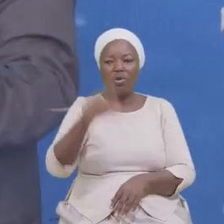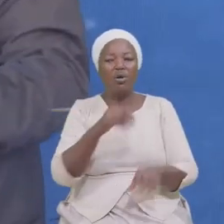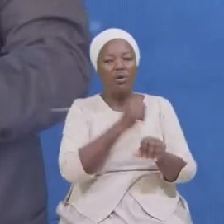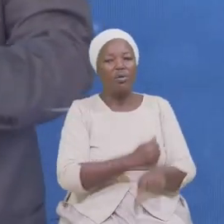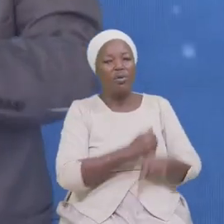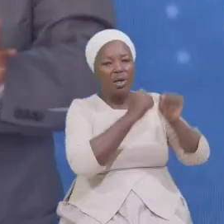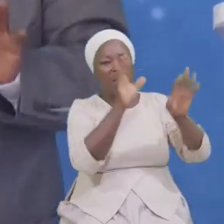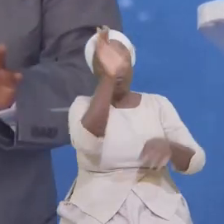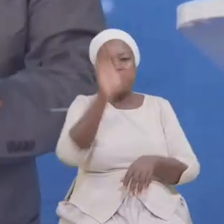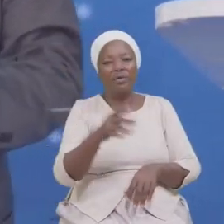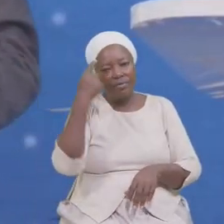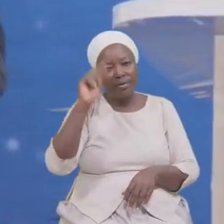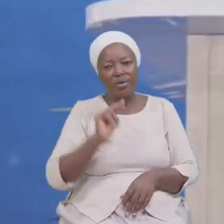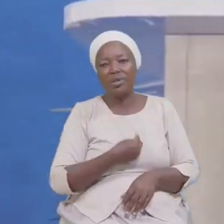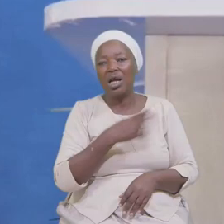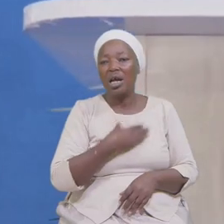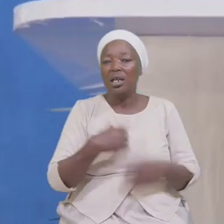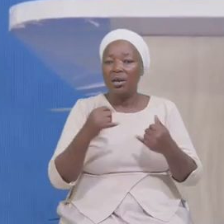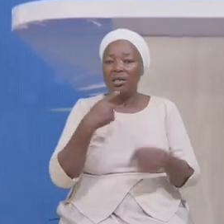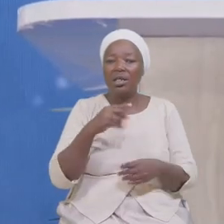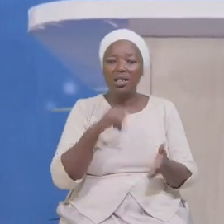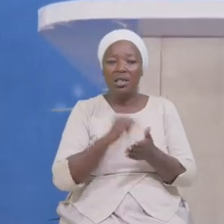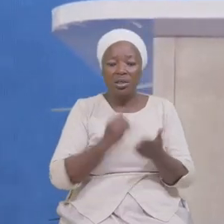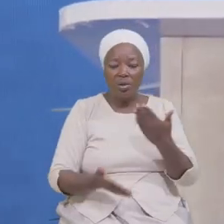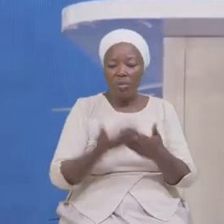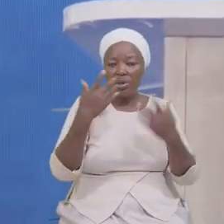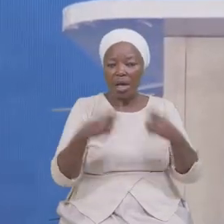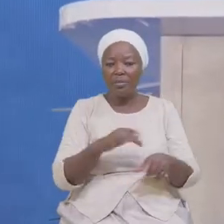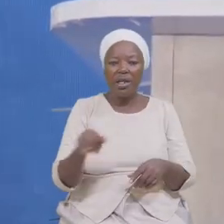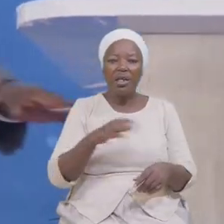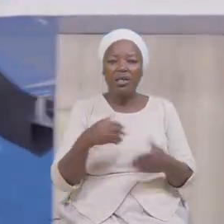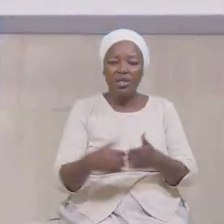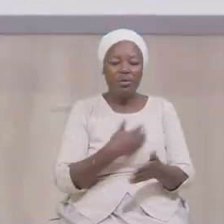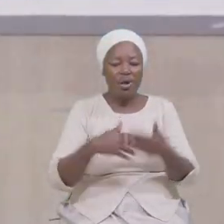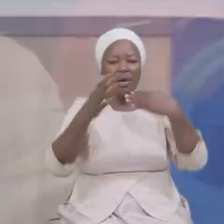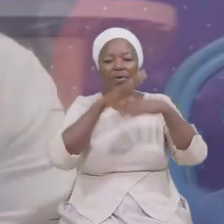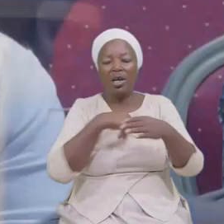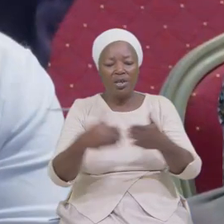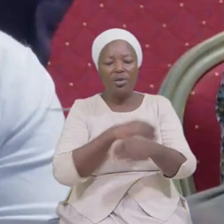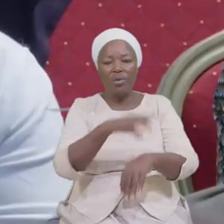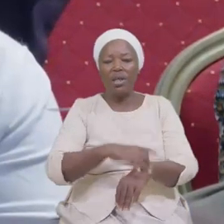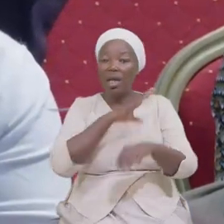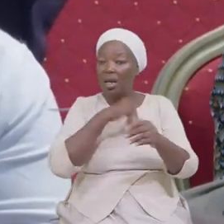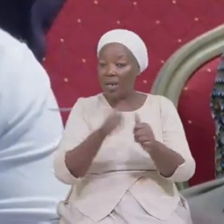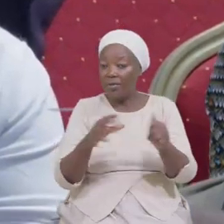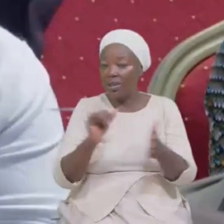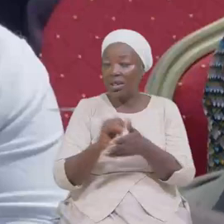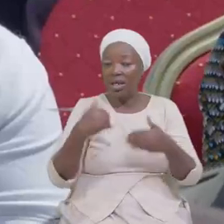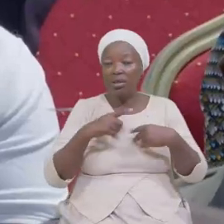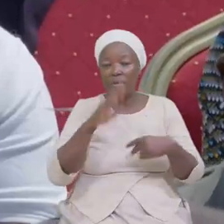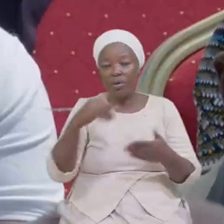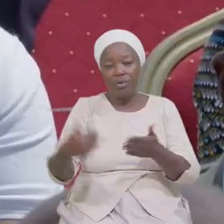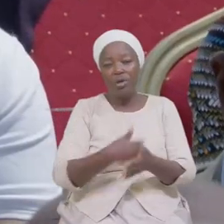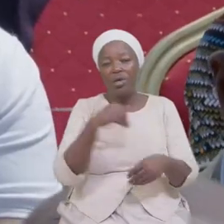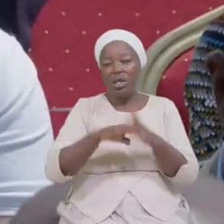now, he says, it's about to happen. New heavens and a new earth. And everything that needs to be renewed in our